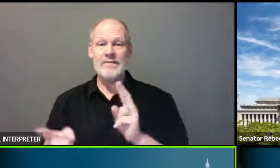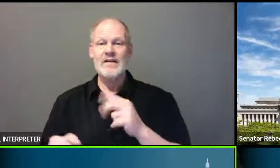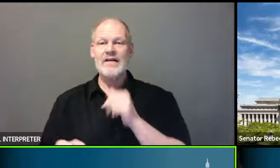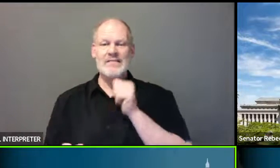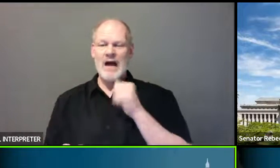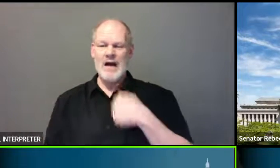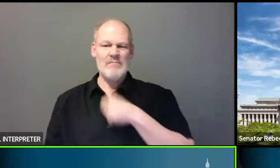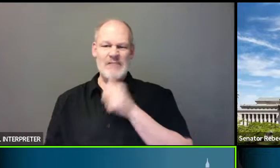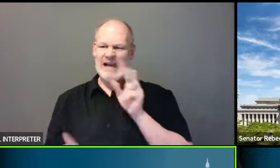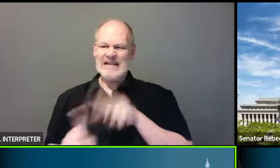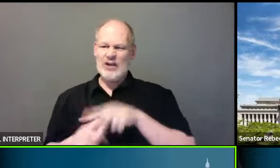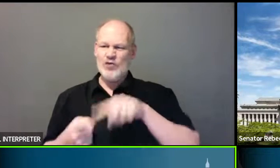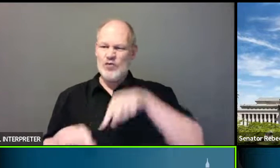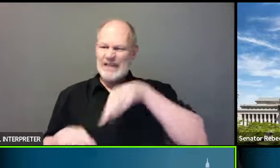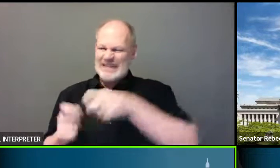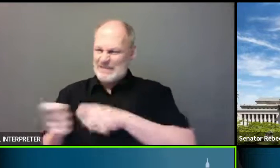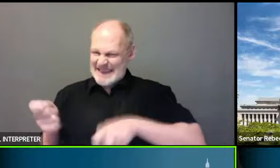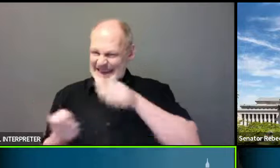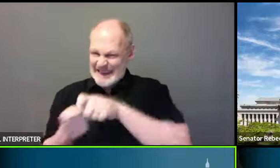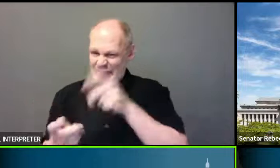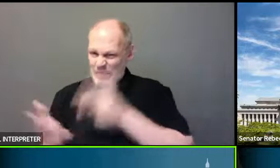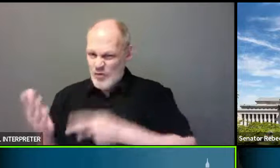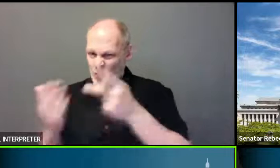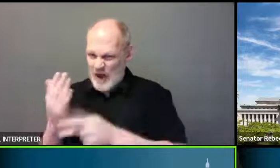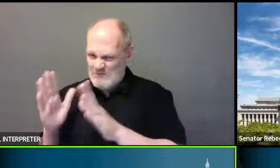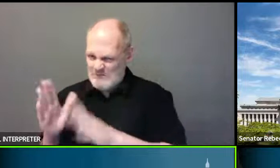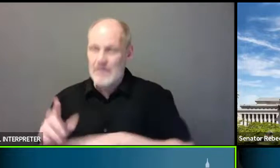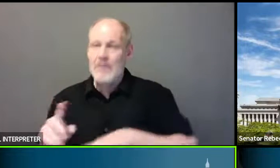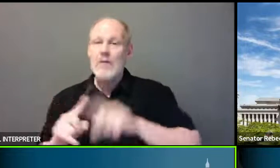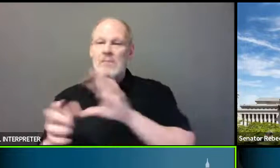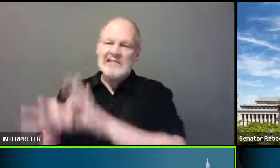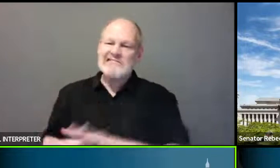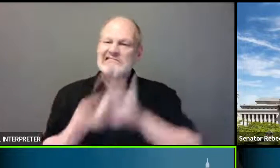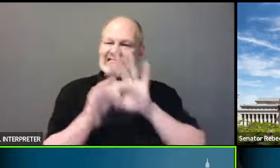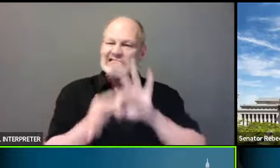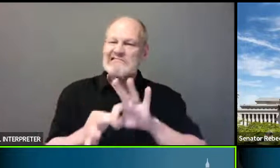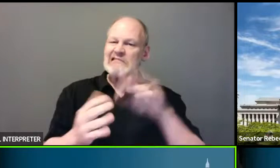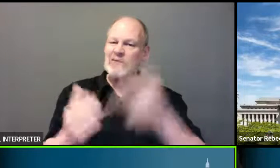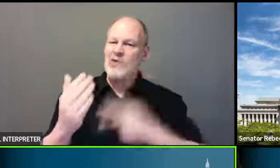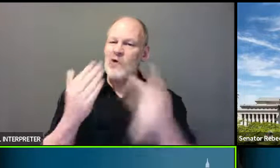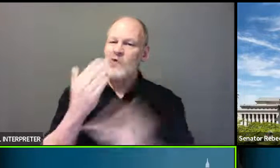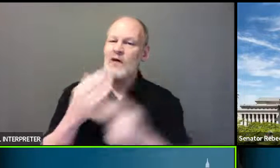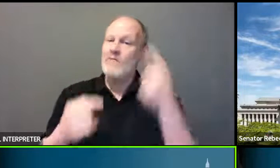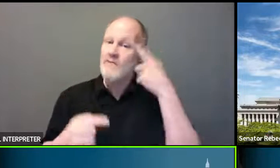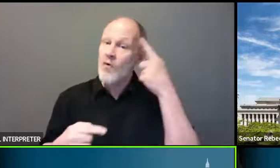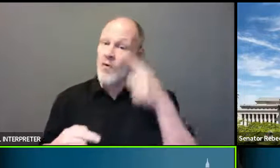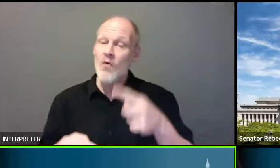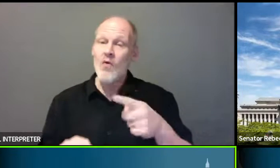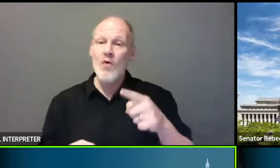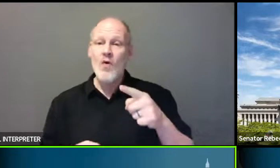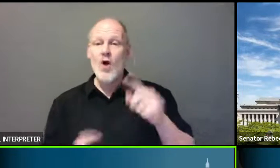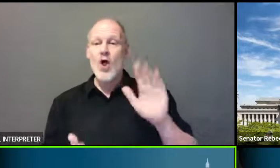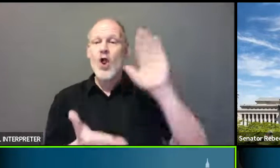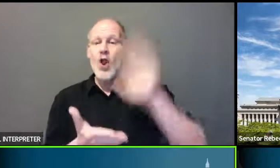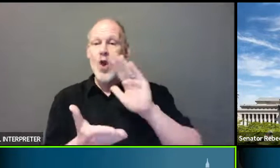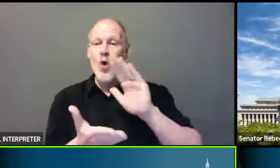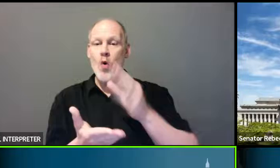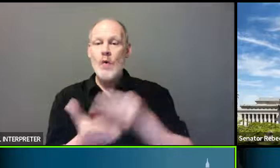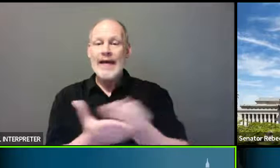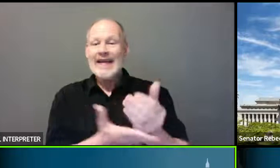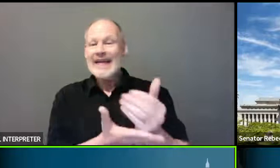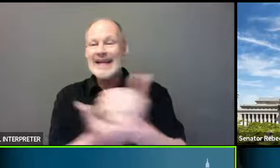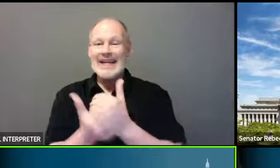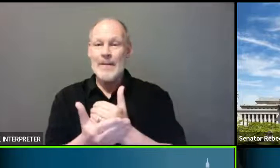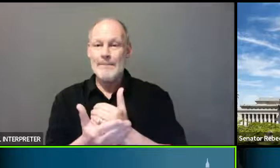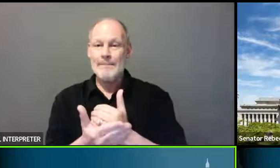of the feature programs that camp offered was the low-income weatherization program. And